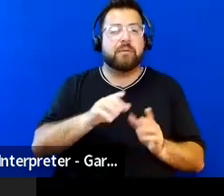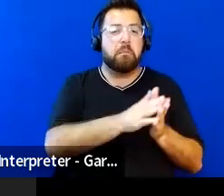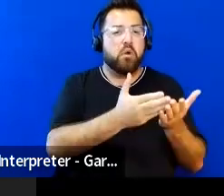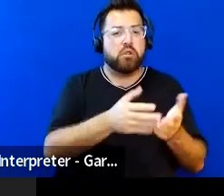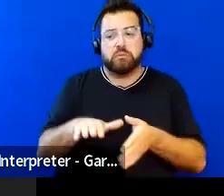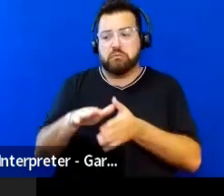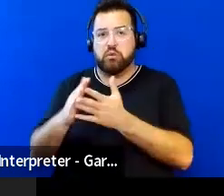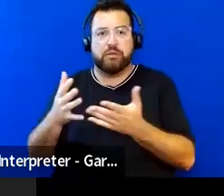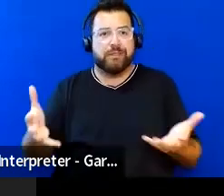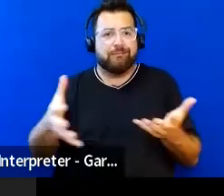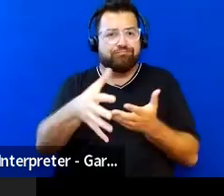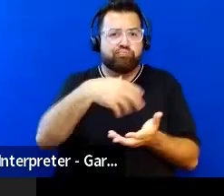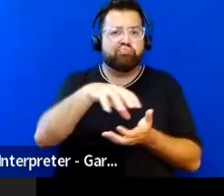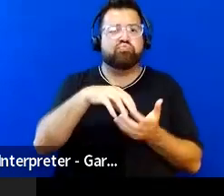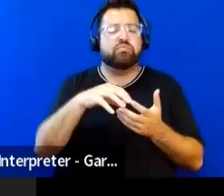have